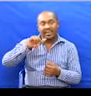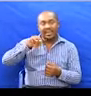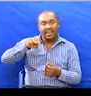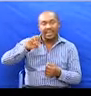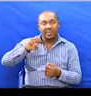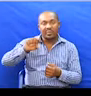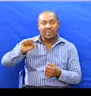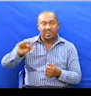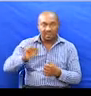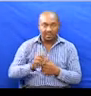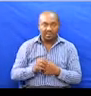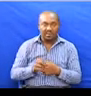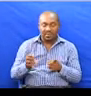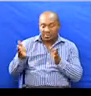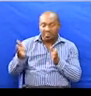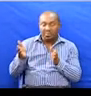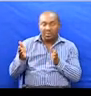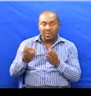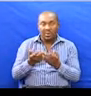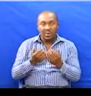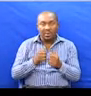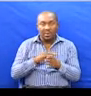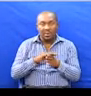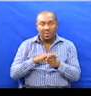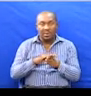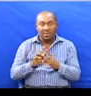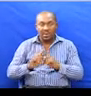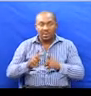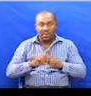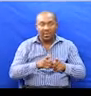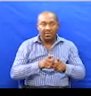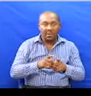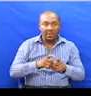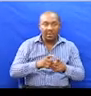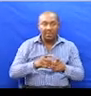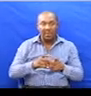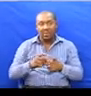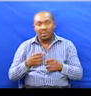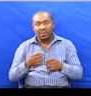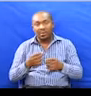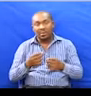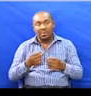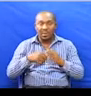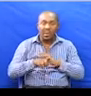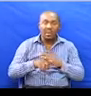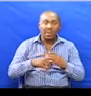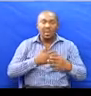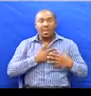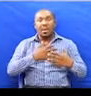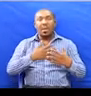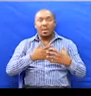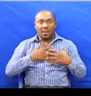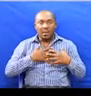Enzymes are used in catalyzing different processes in our body. For instance, respiration, digestion, and so forth.